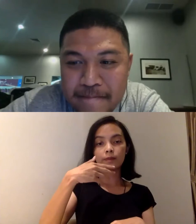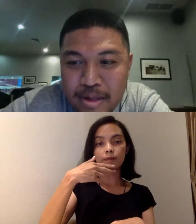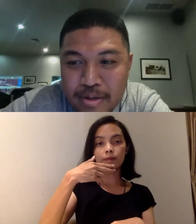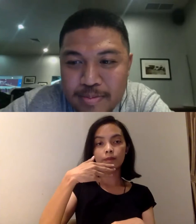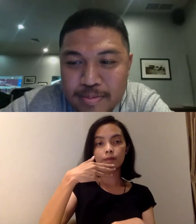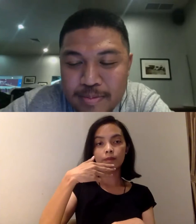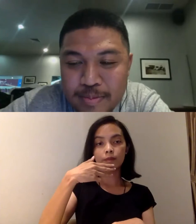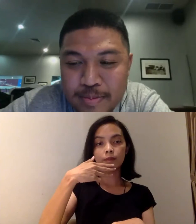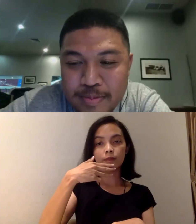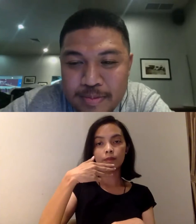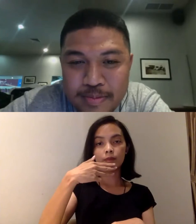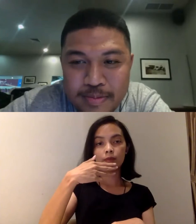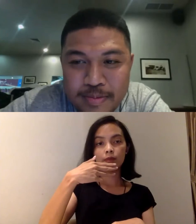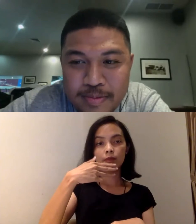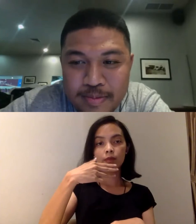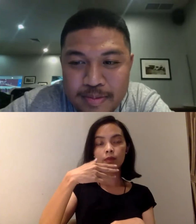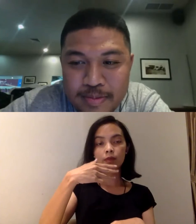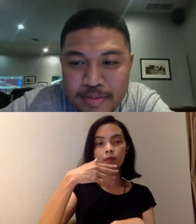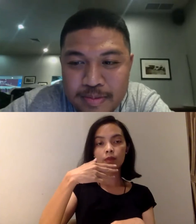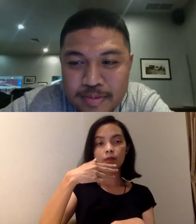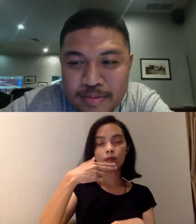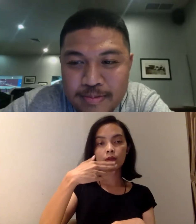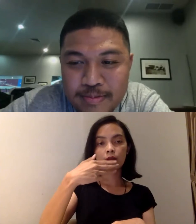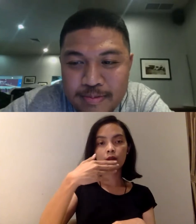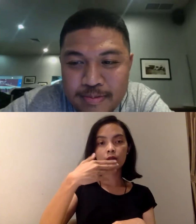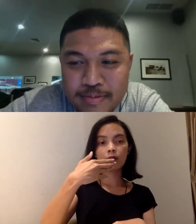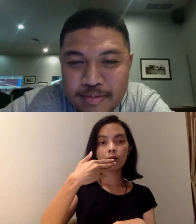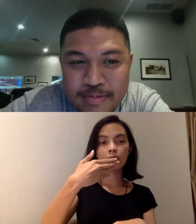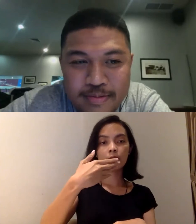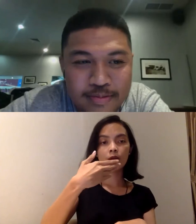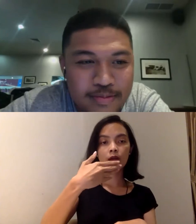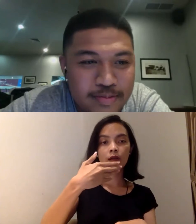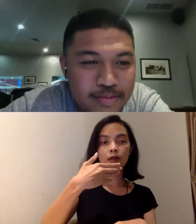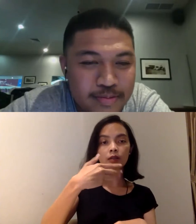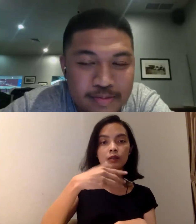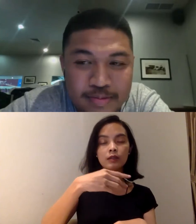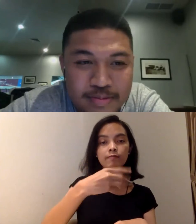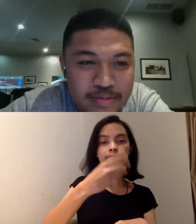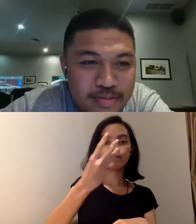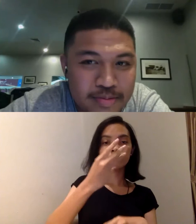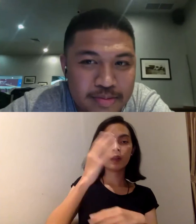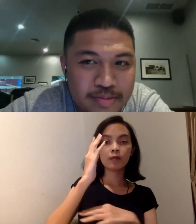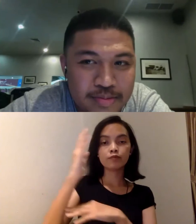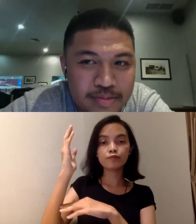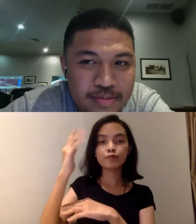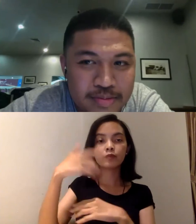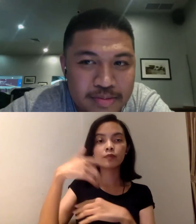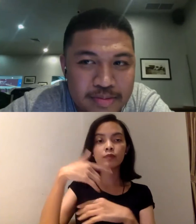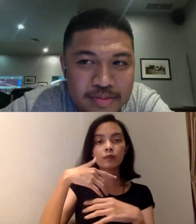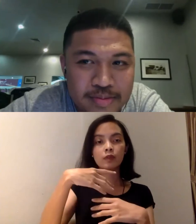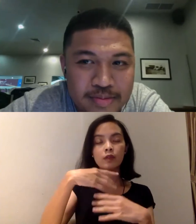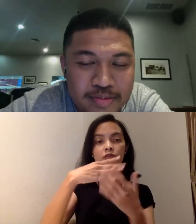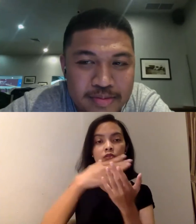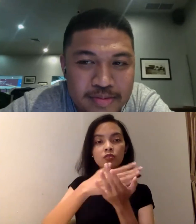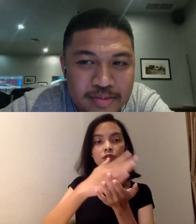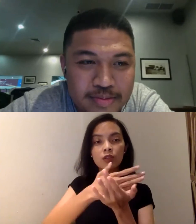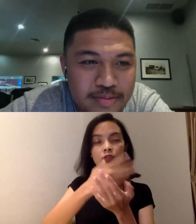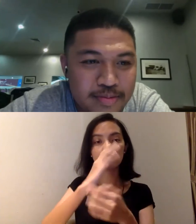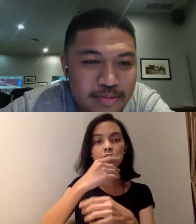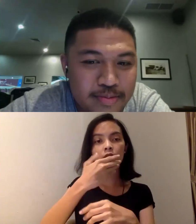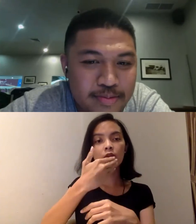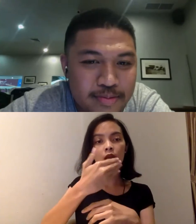Menina Putri Wismurti. Thank you, Hao, Khozy, and Ale for sharing your insight. So I have a question